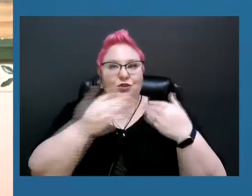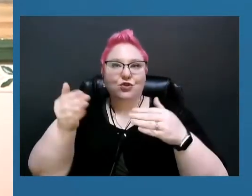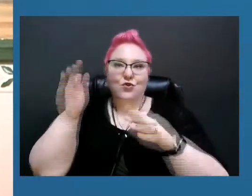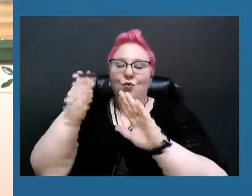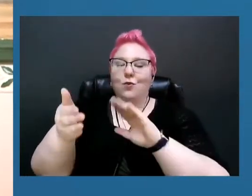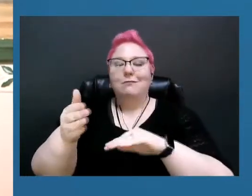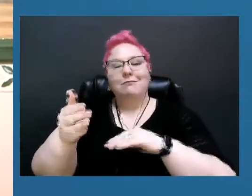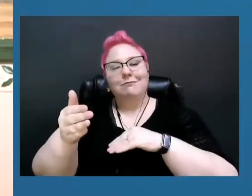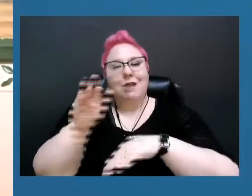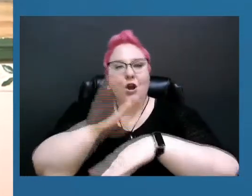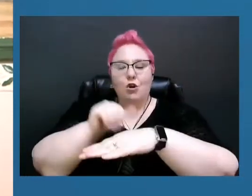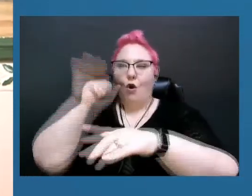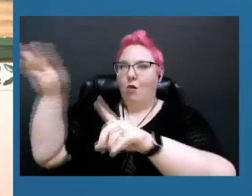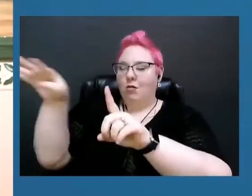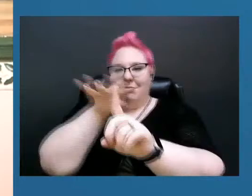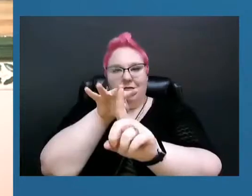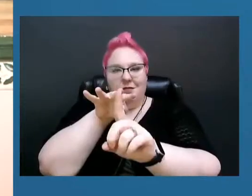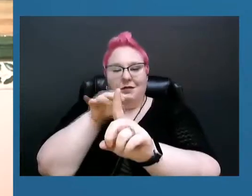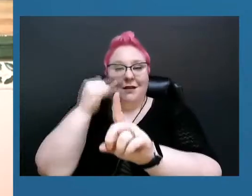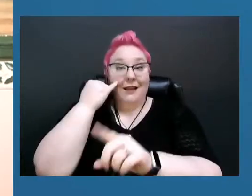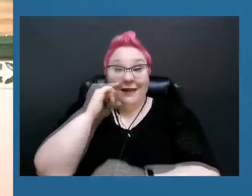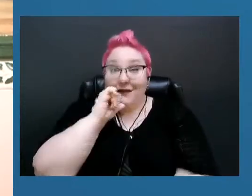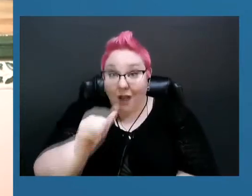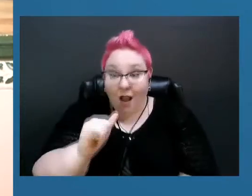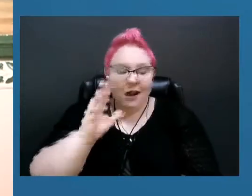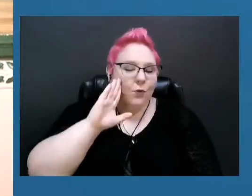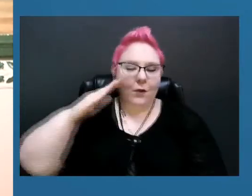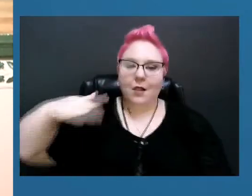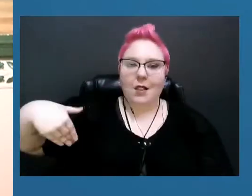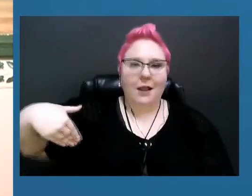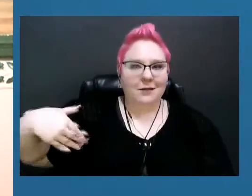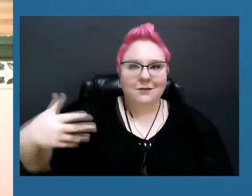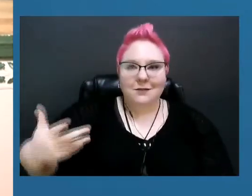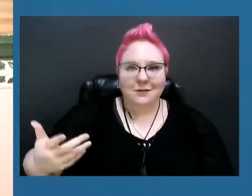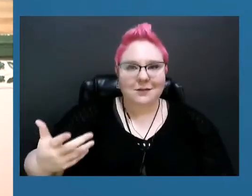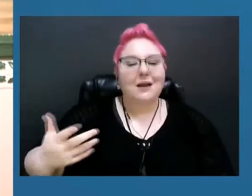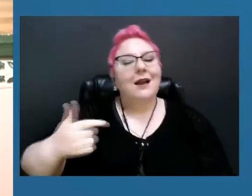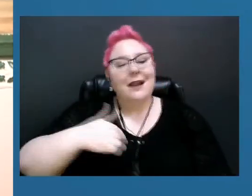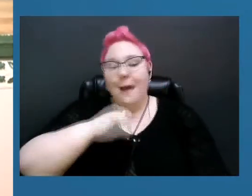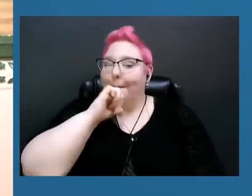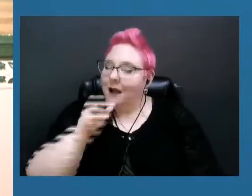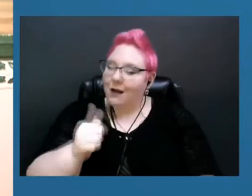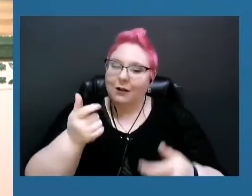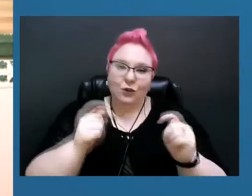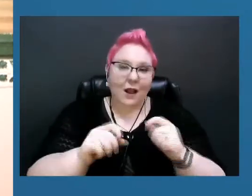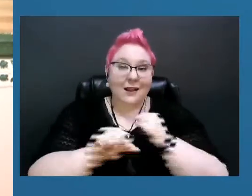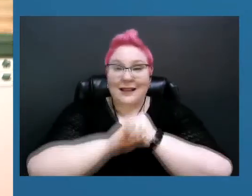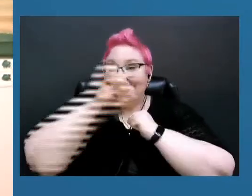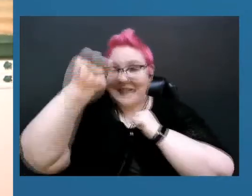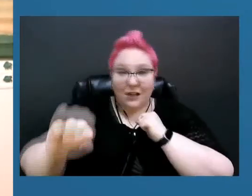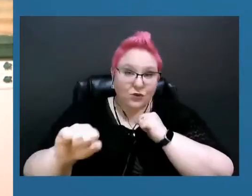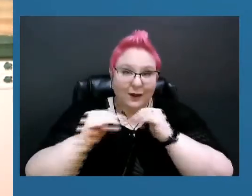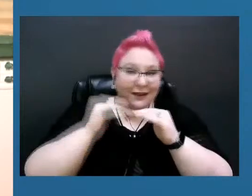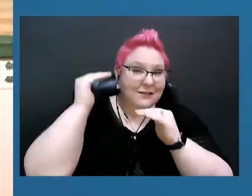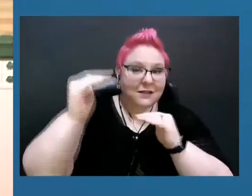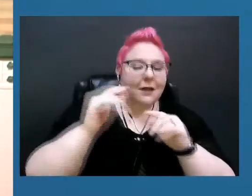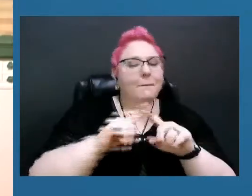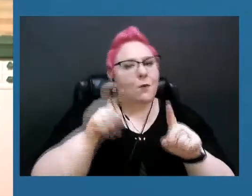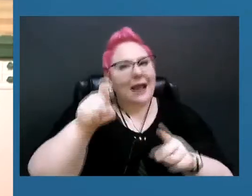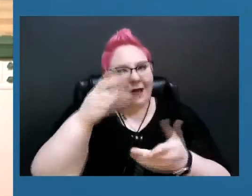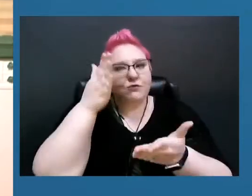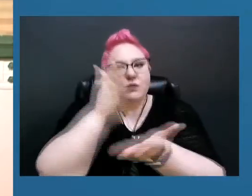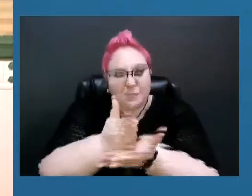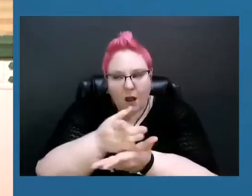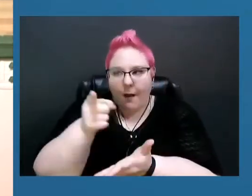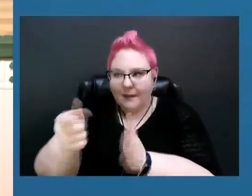late. That is the threat we're facing right now, and I'm not one to exaggerate. But we have to stop this bill from